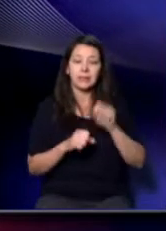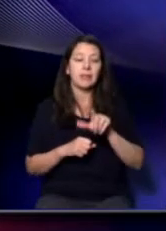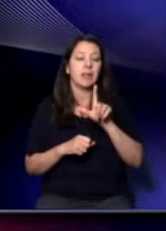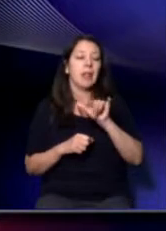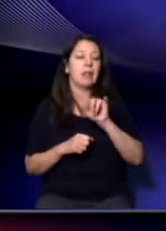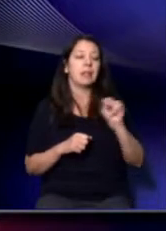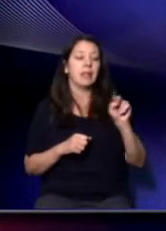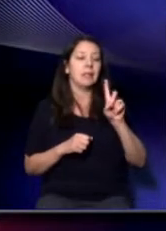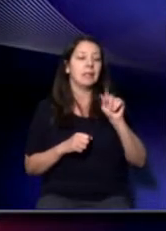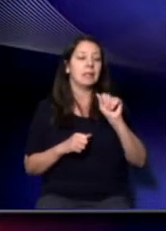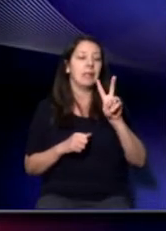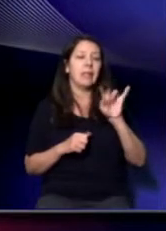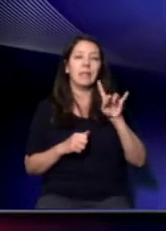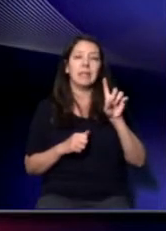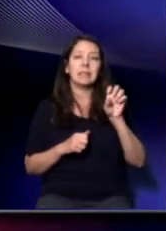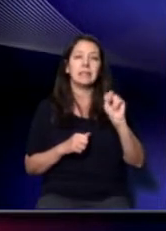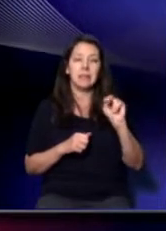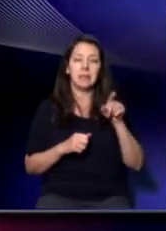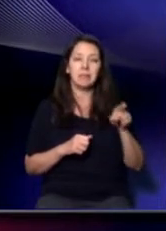as secretary.